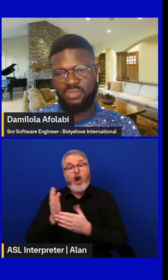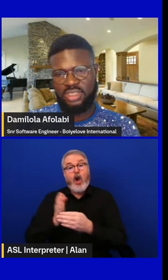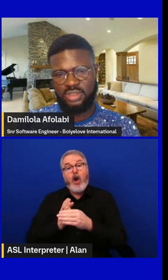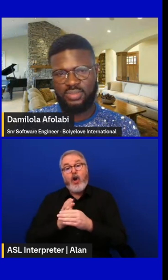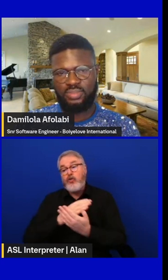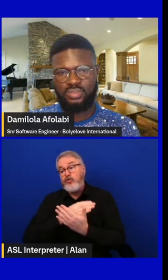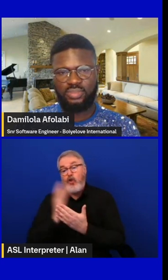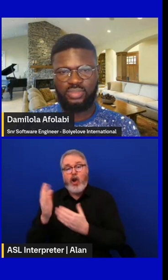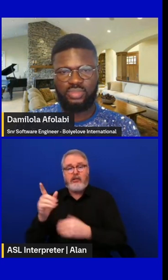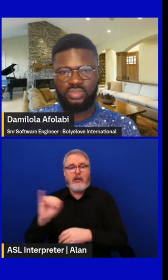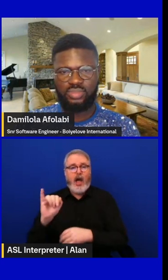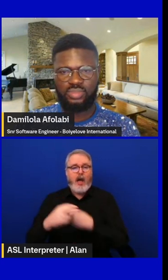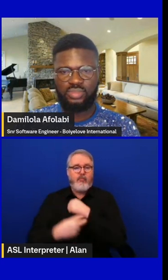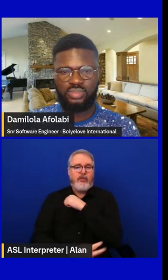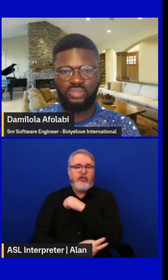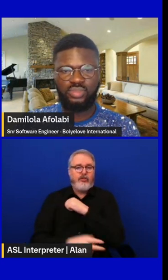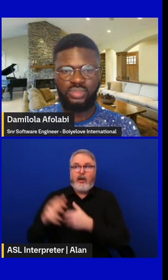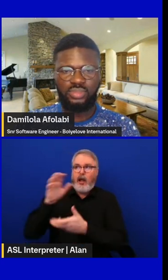cloud environment.